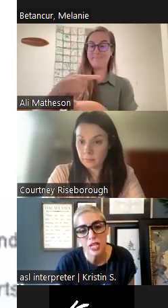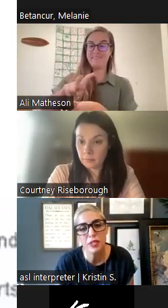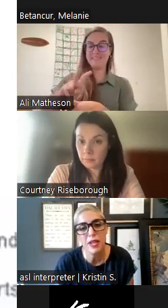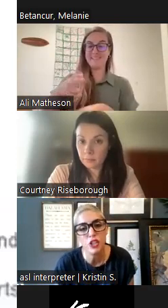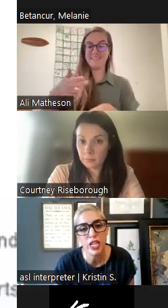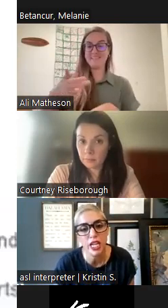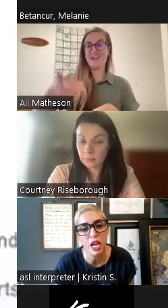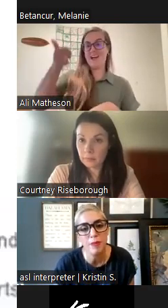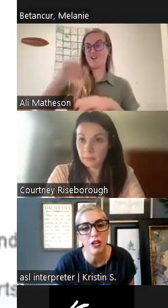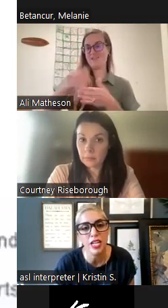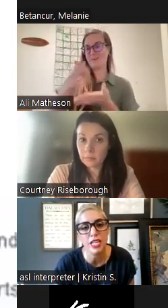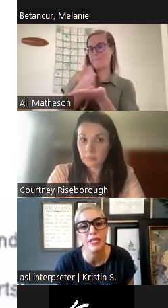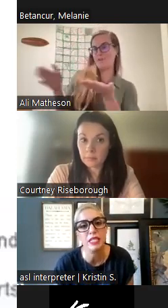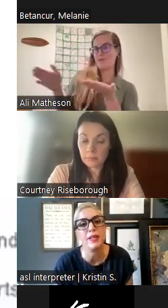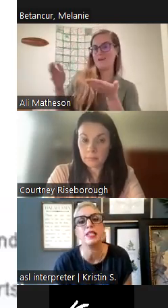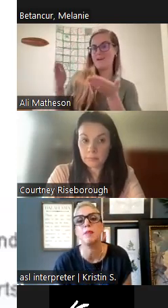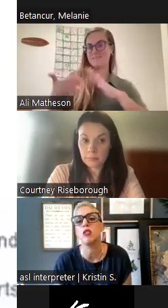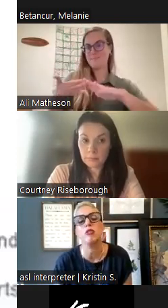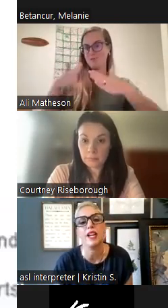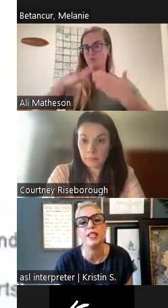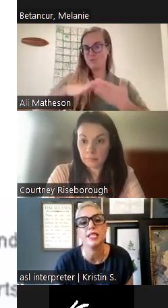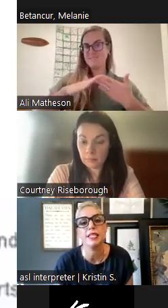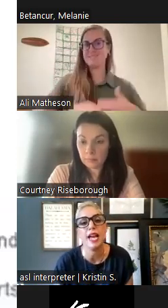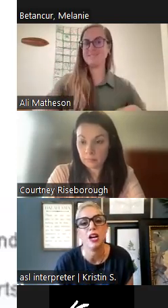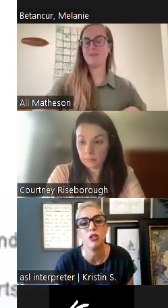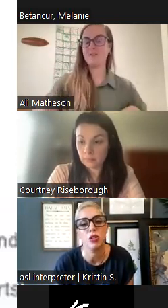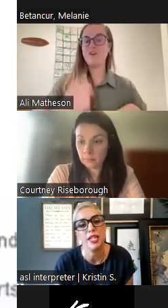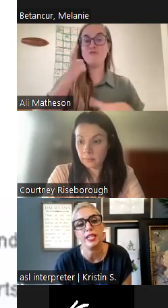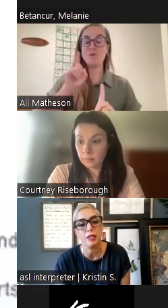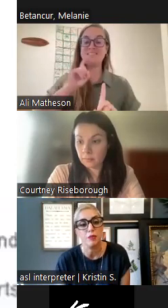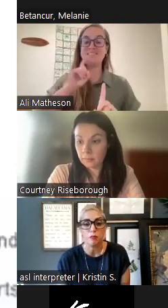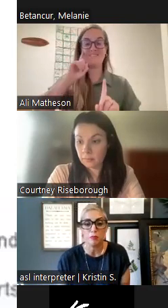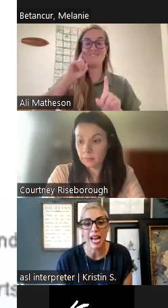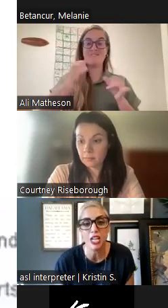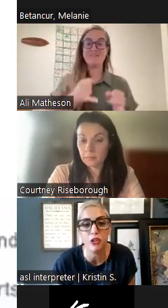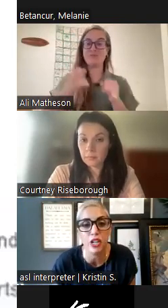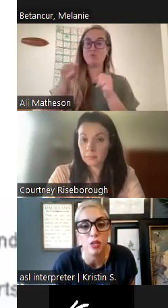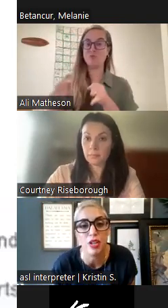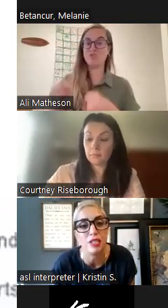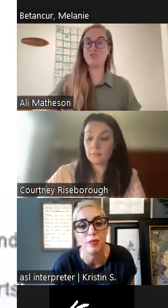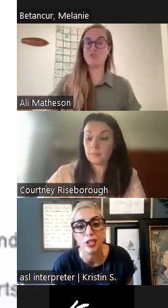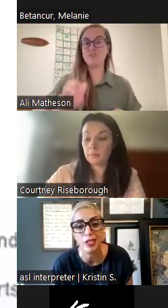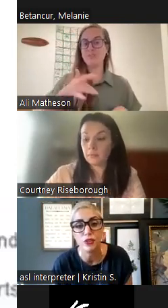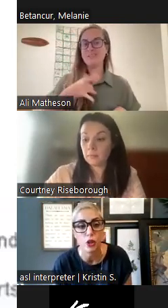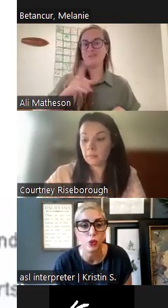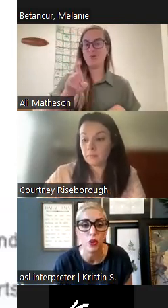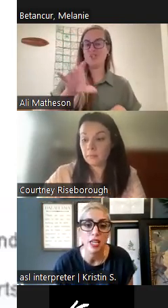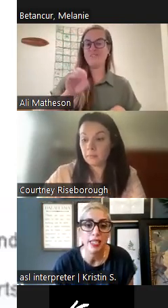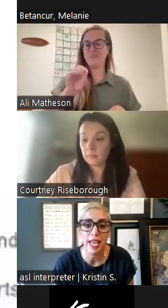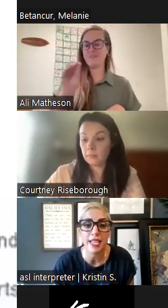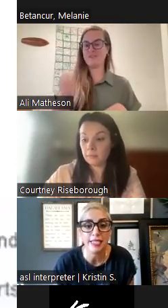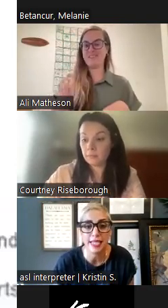So Courtney was mentioning about intimate domestic partner violence and how it can be higher in oppressed communities.